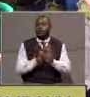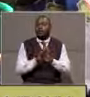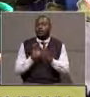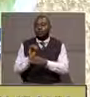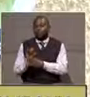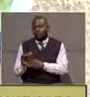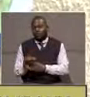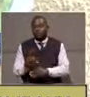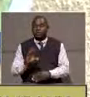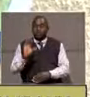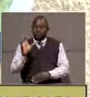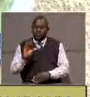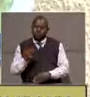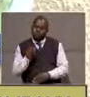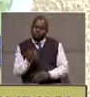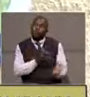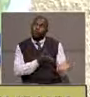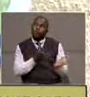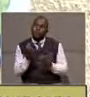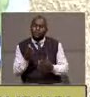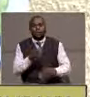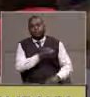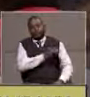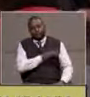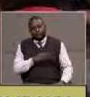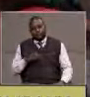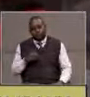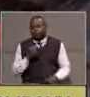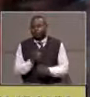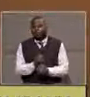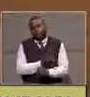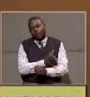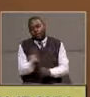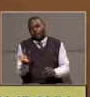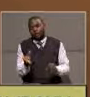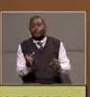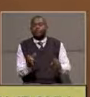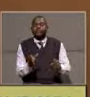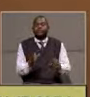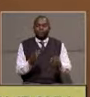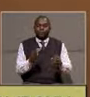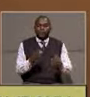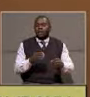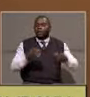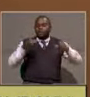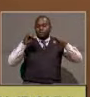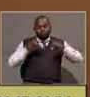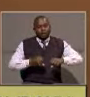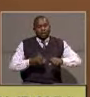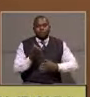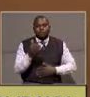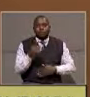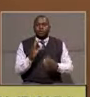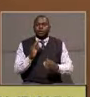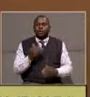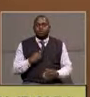of Kalechi Labour Exporting Company denied committing any illegality. It's very unfortunate, as